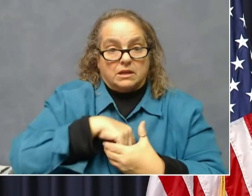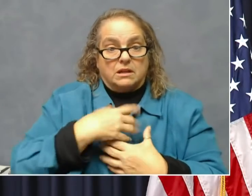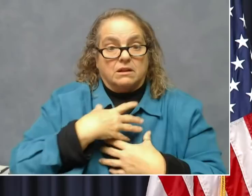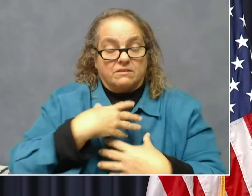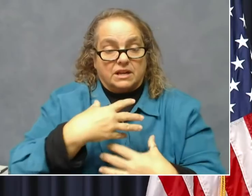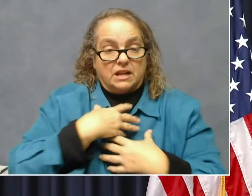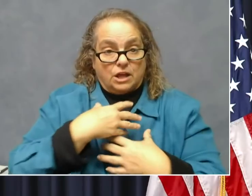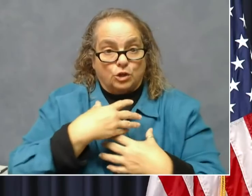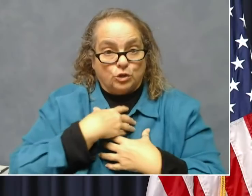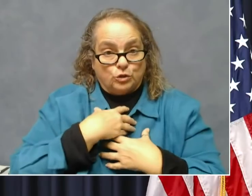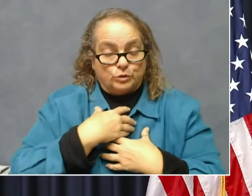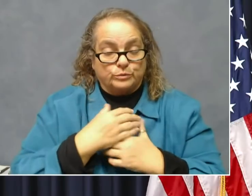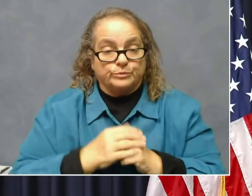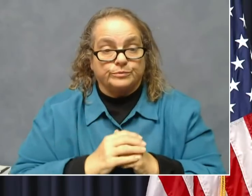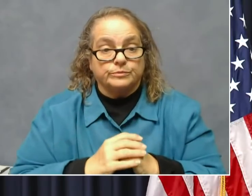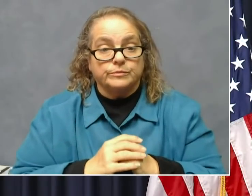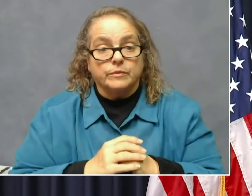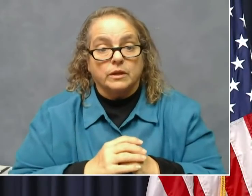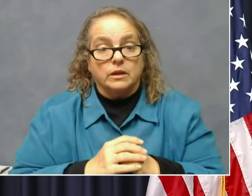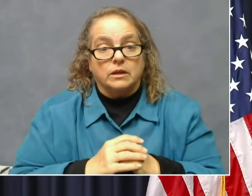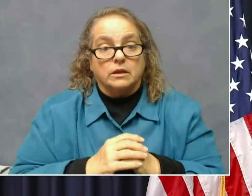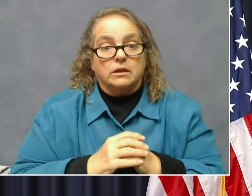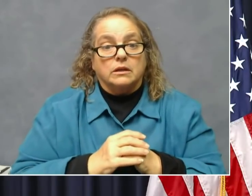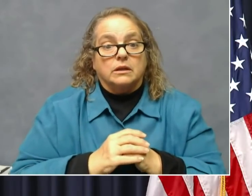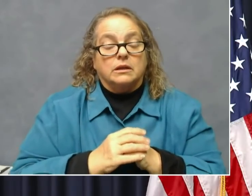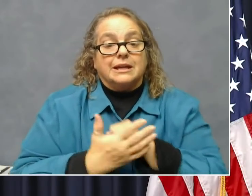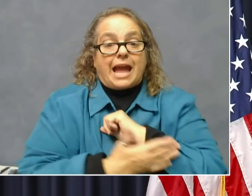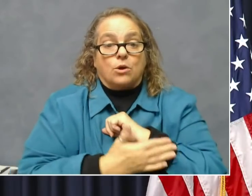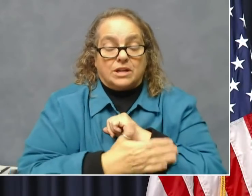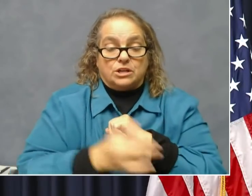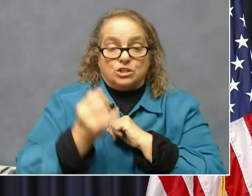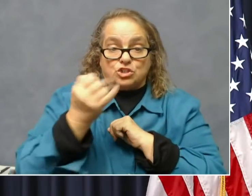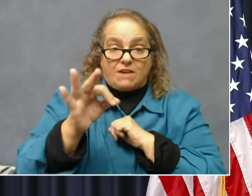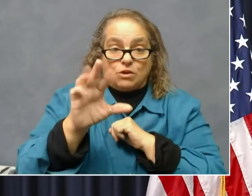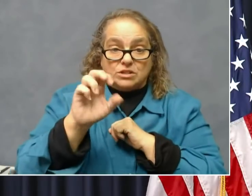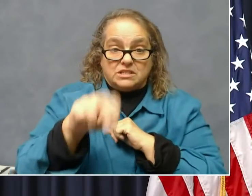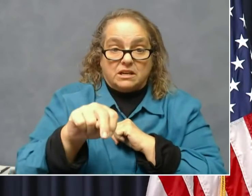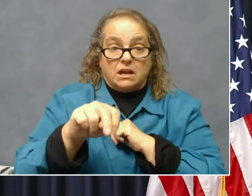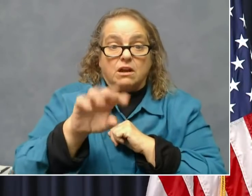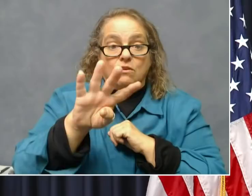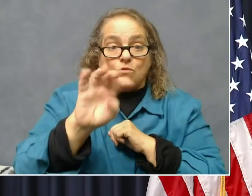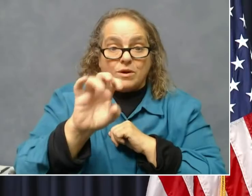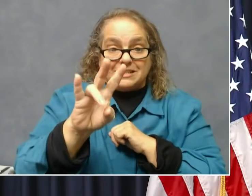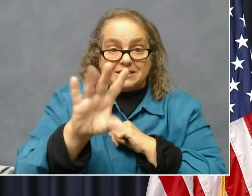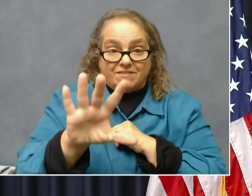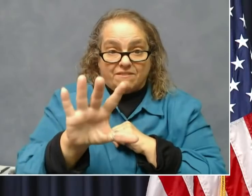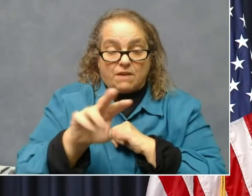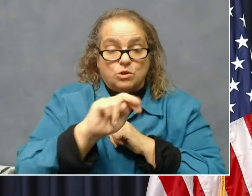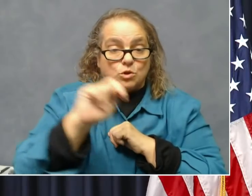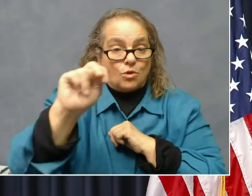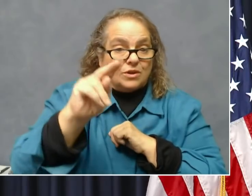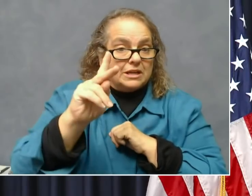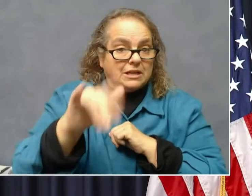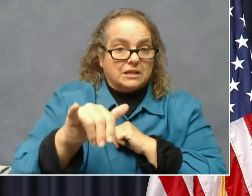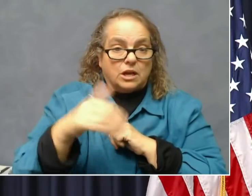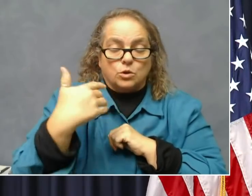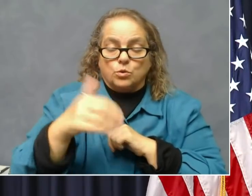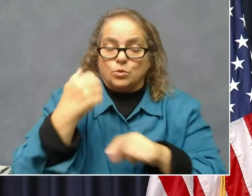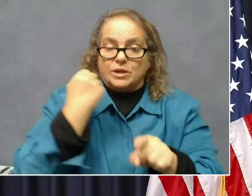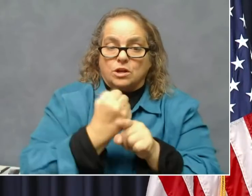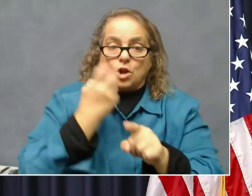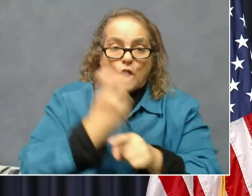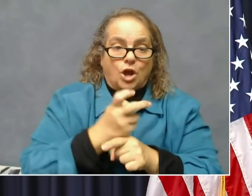ventilator. New cases by county, Jefferson, 475. Northern Kentucky has gotten hit hard.